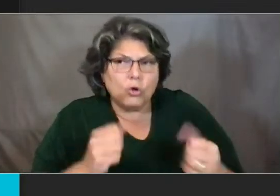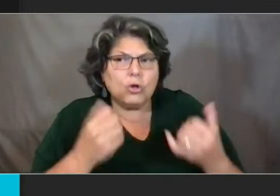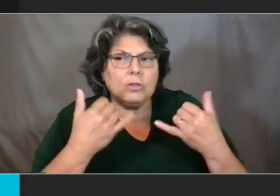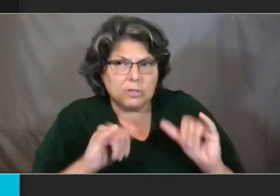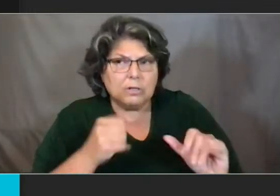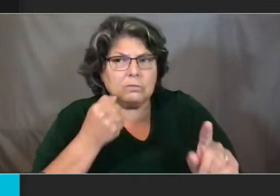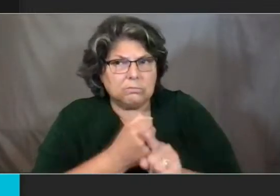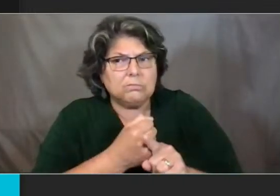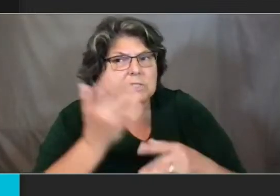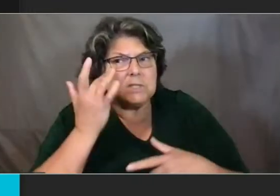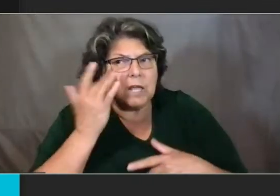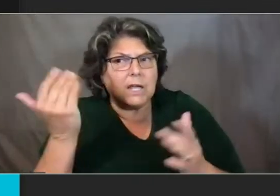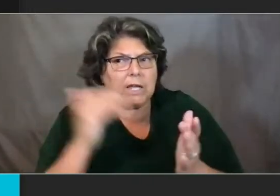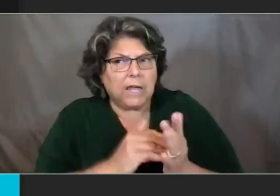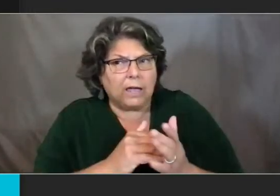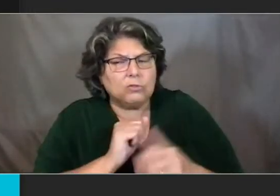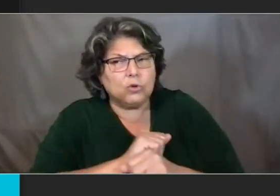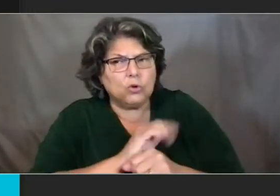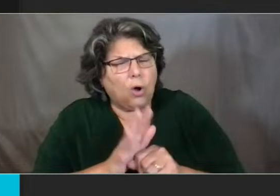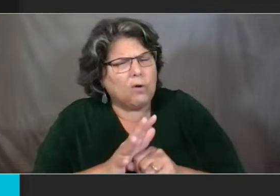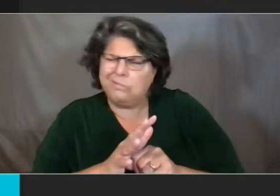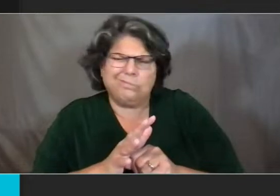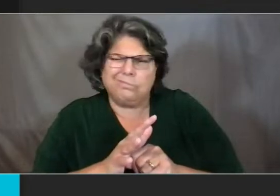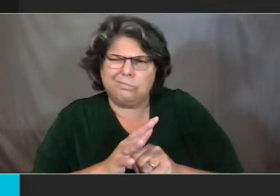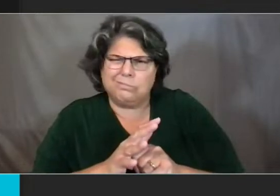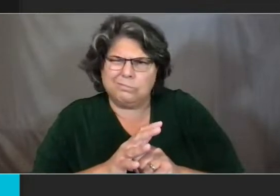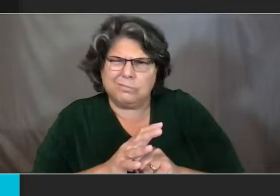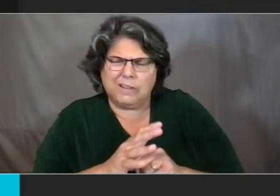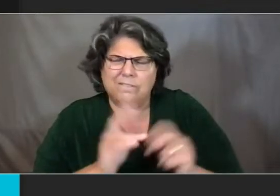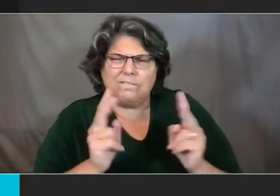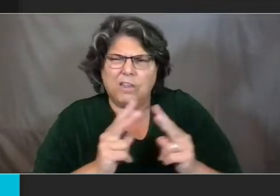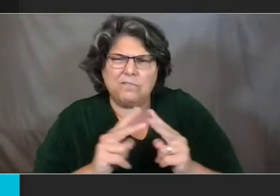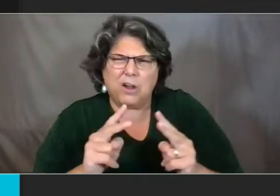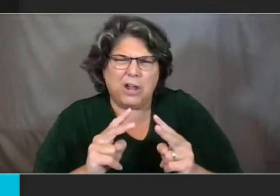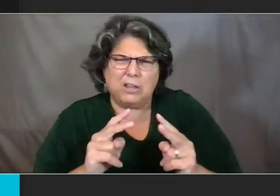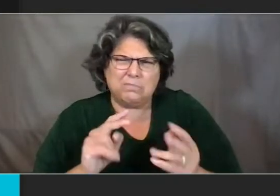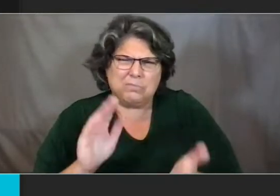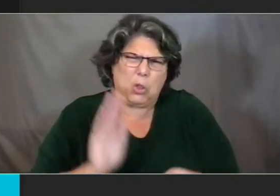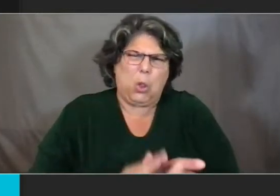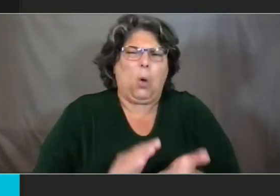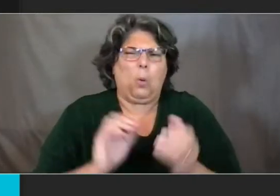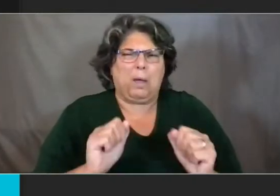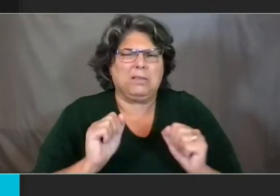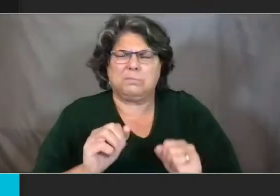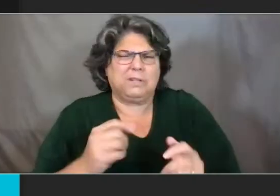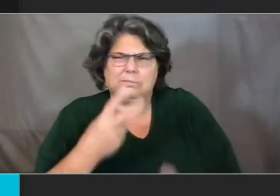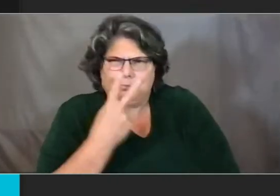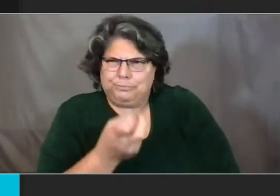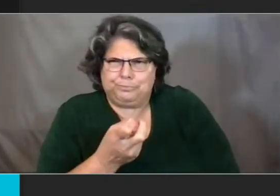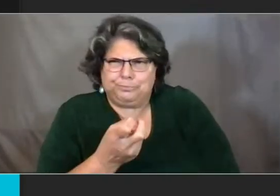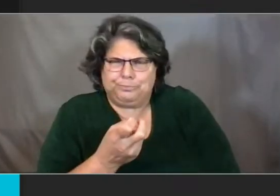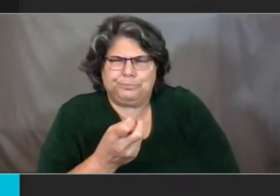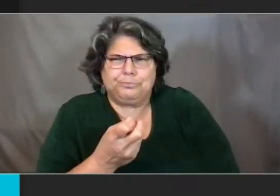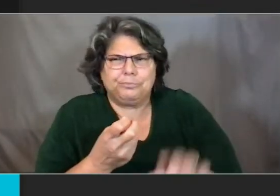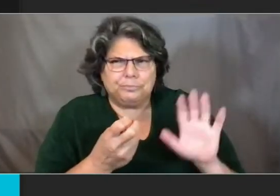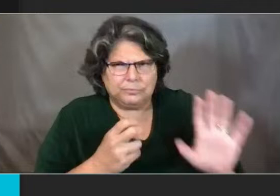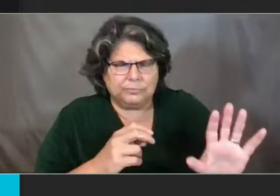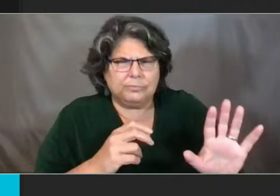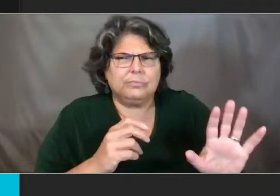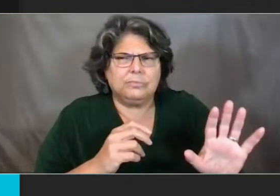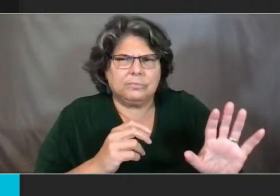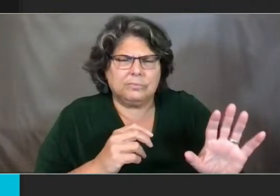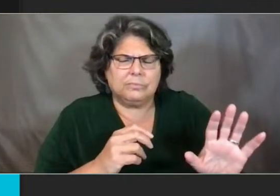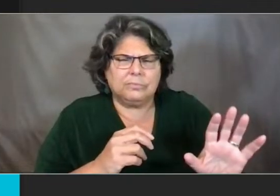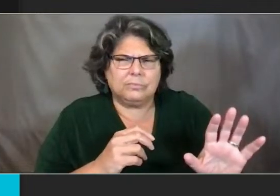COVID. It's a low possibility, and Kirk mentioned before that it's about 7 times more likely at